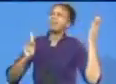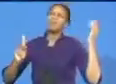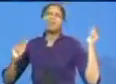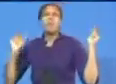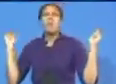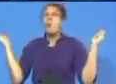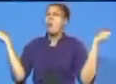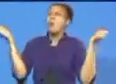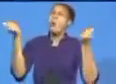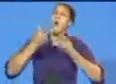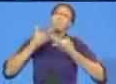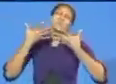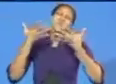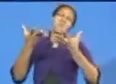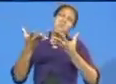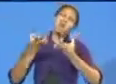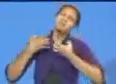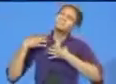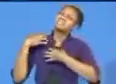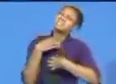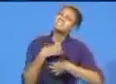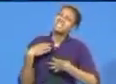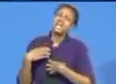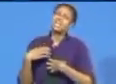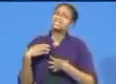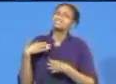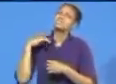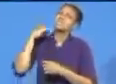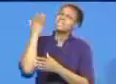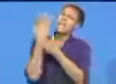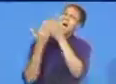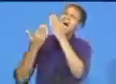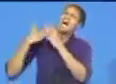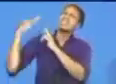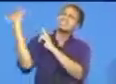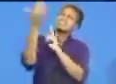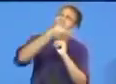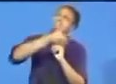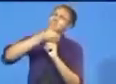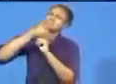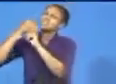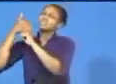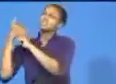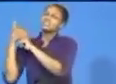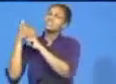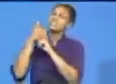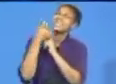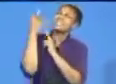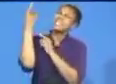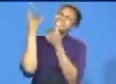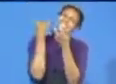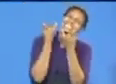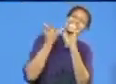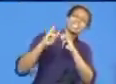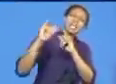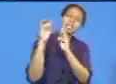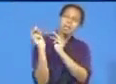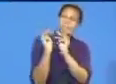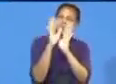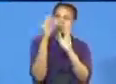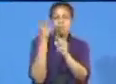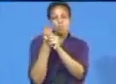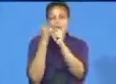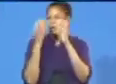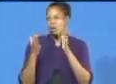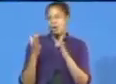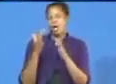all I want is to be in the hands of the King of Kings. He is still a miracle worker.